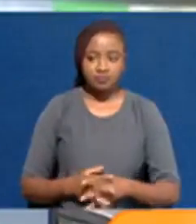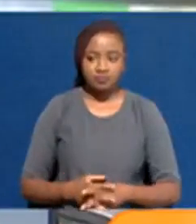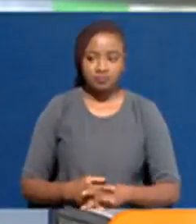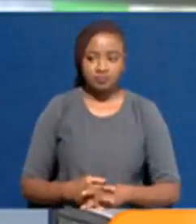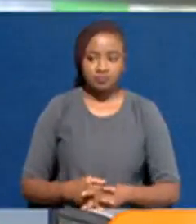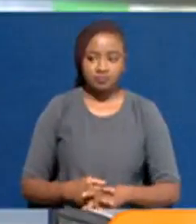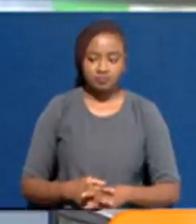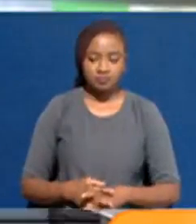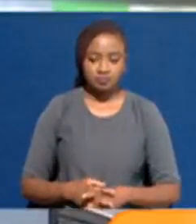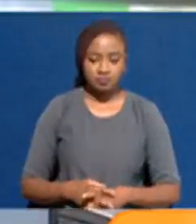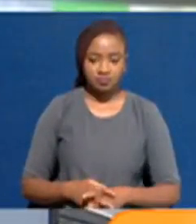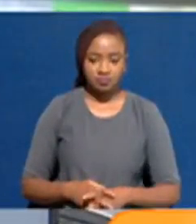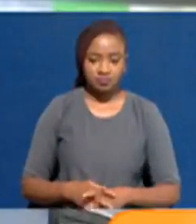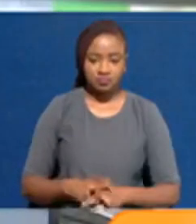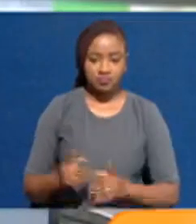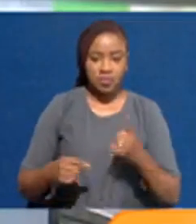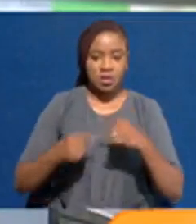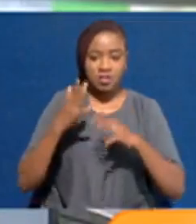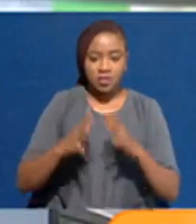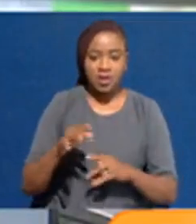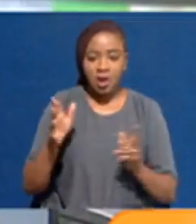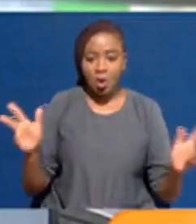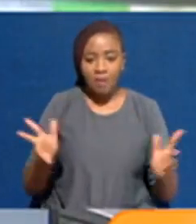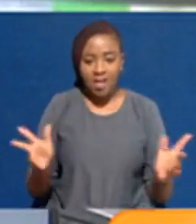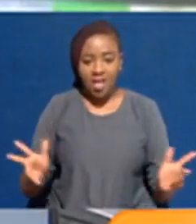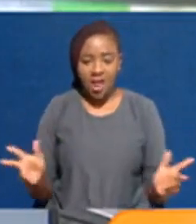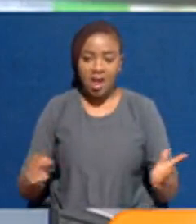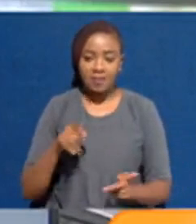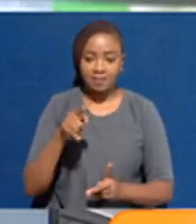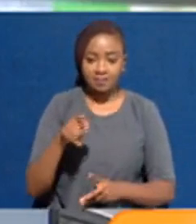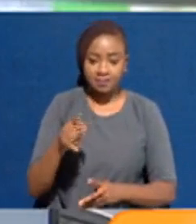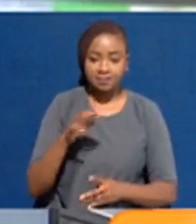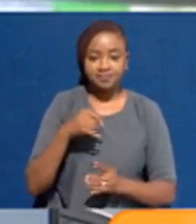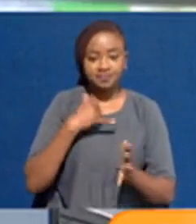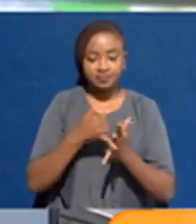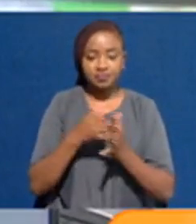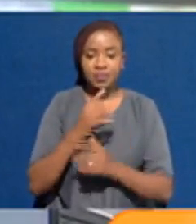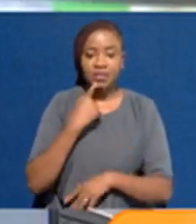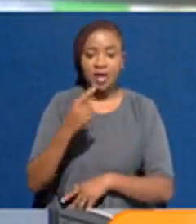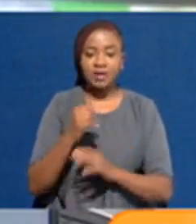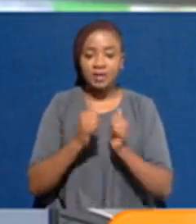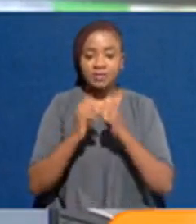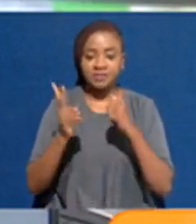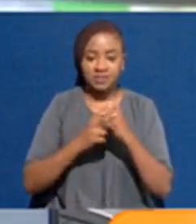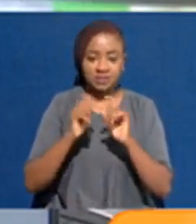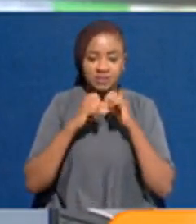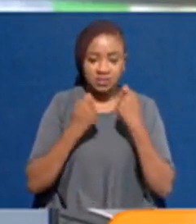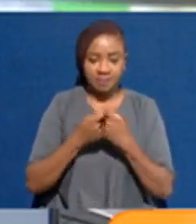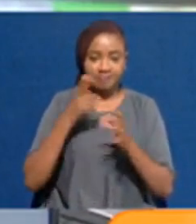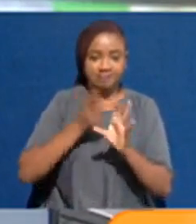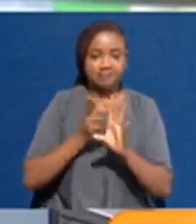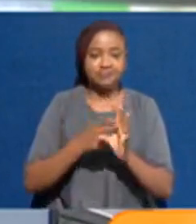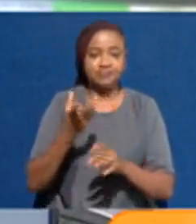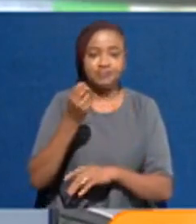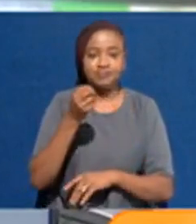Commonwealth and African 100 meters champion Ferdinand Omanyala is among 117 athletes joining Team Visa for the upcoming